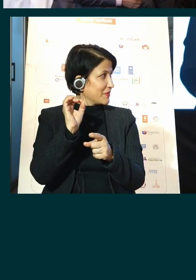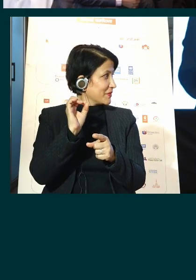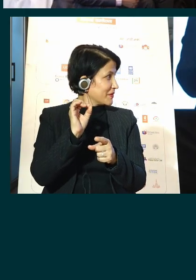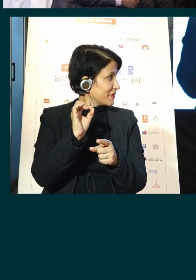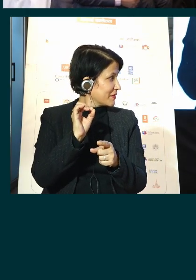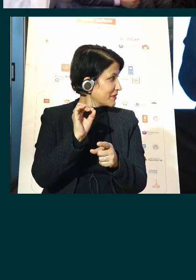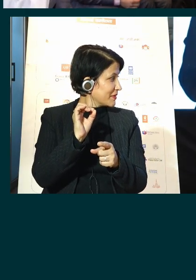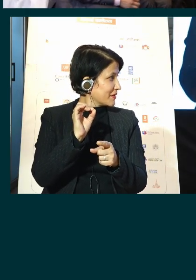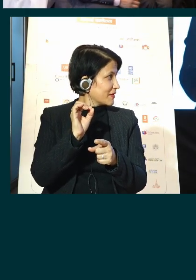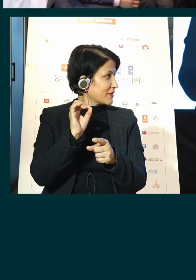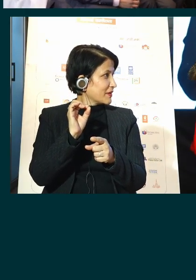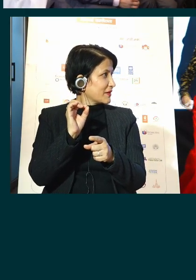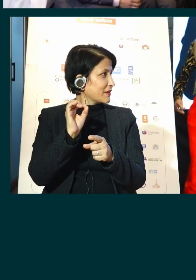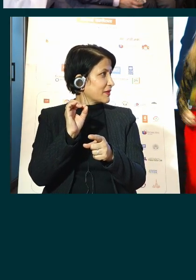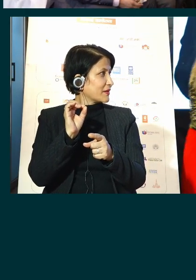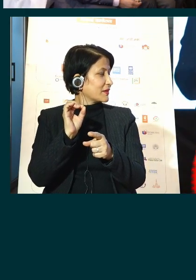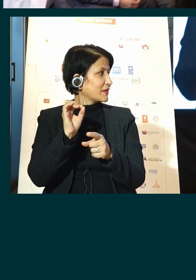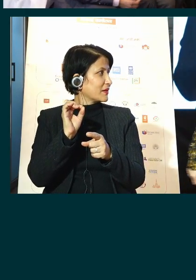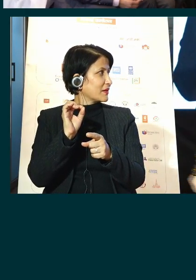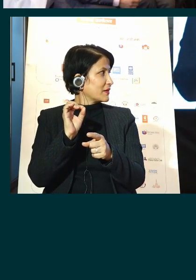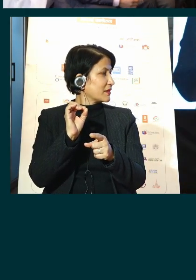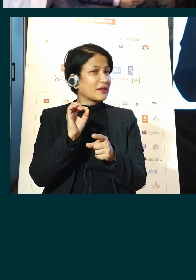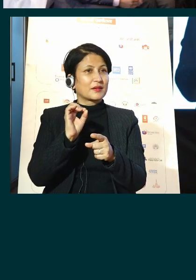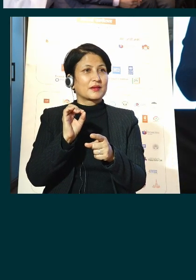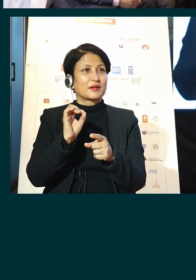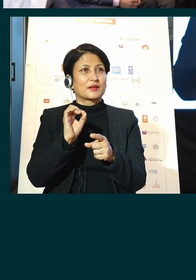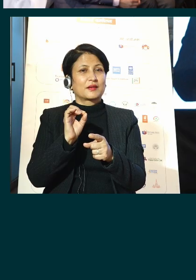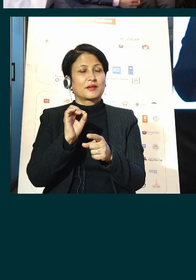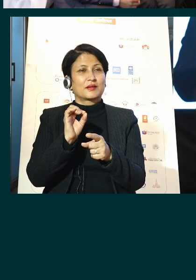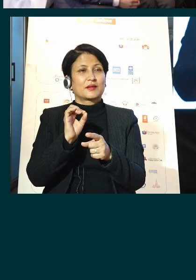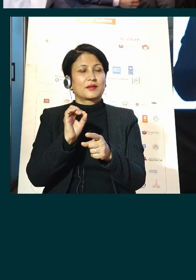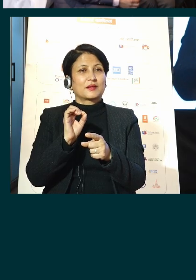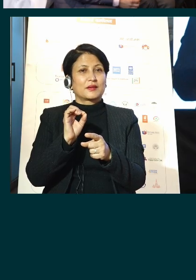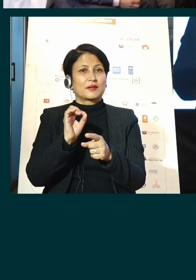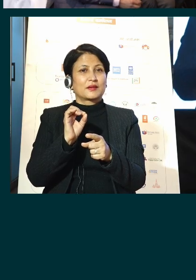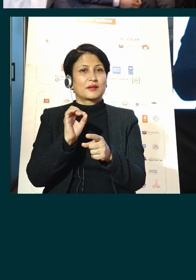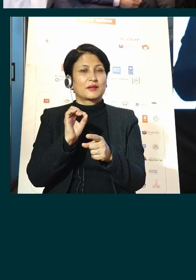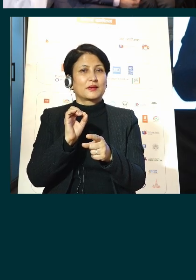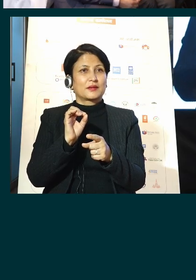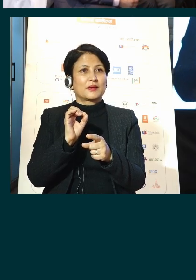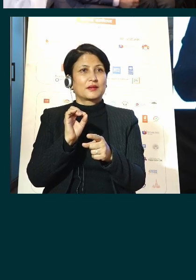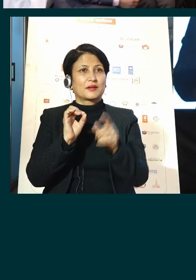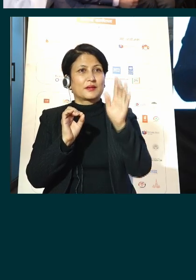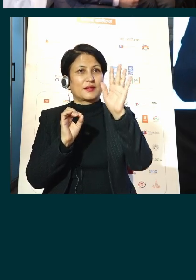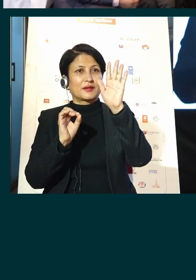So the lady who was wearing the glasses, she used the terminology taupadi.